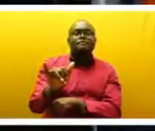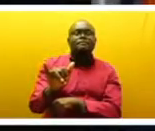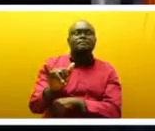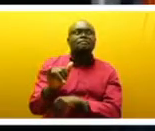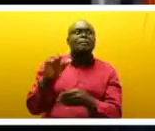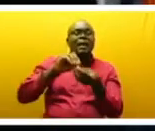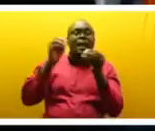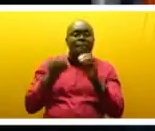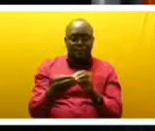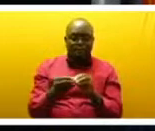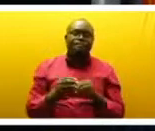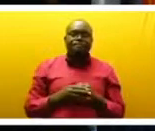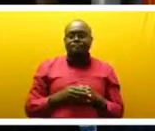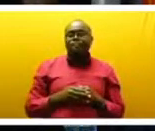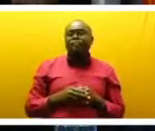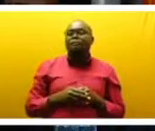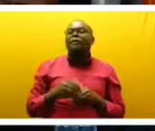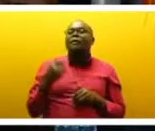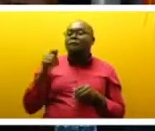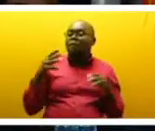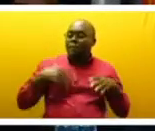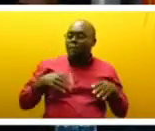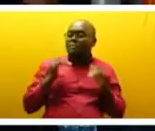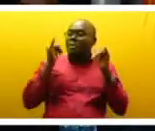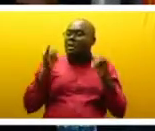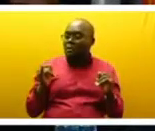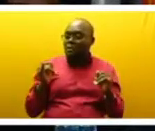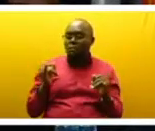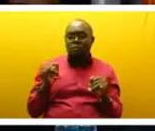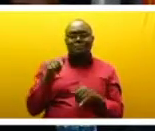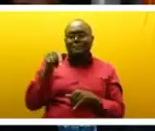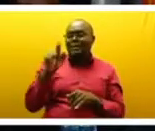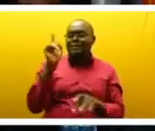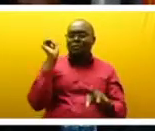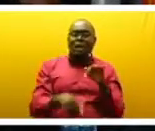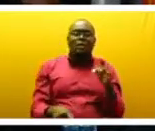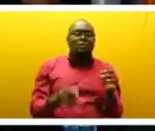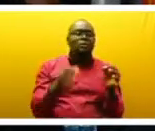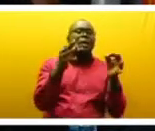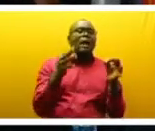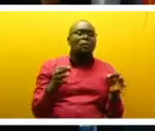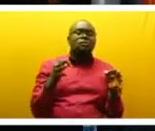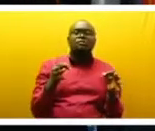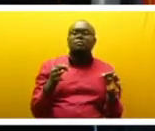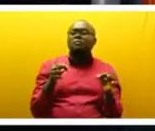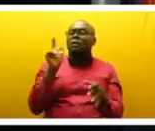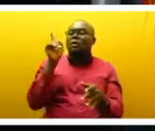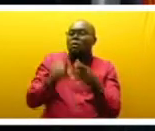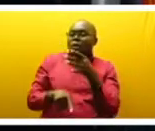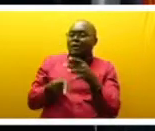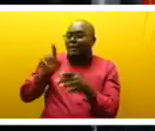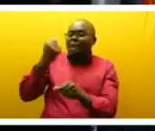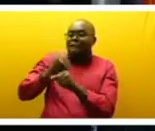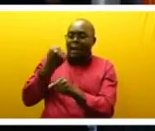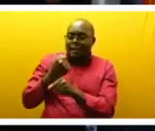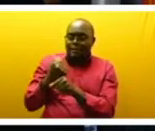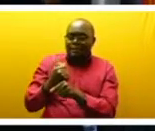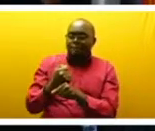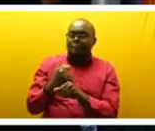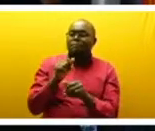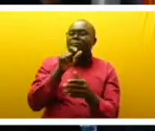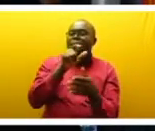number, for starters, is not an accountable figure. What they've done, and you'll find that, I think, at